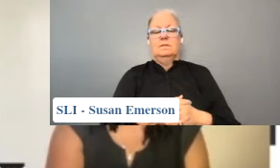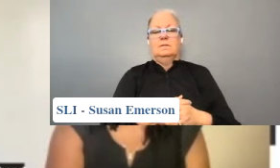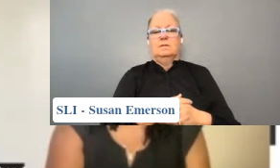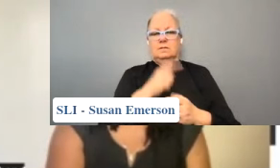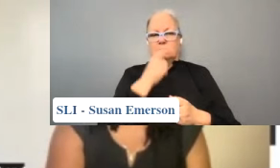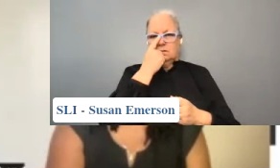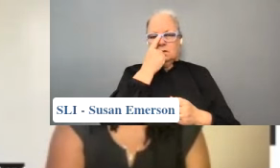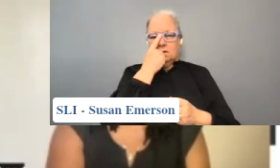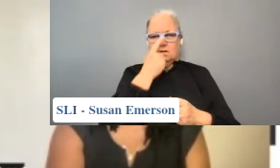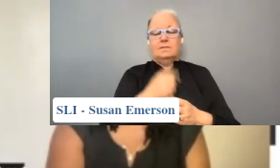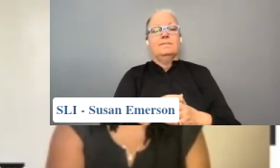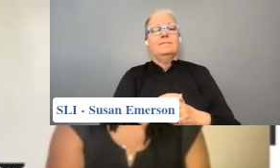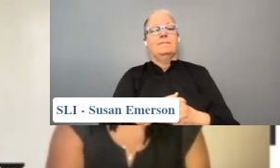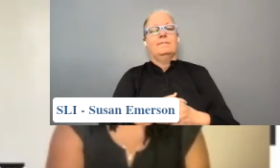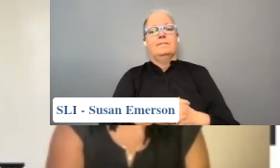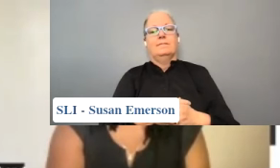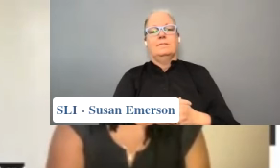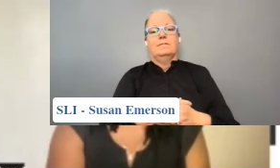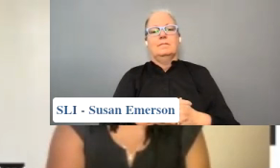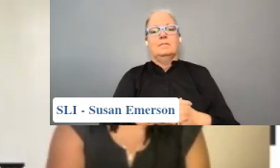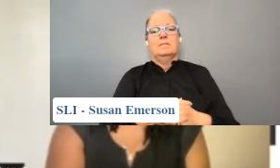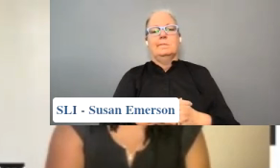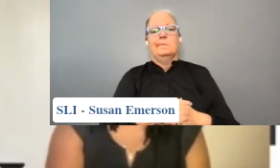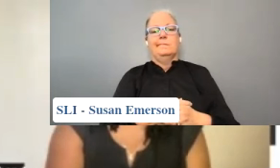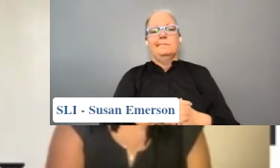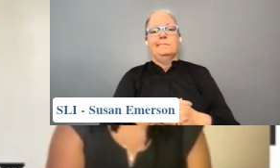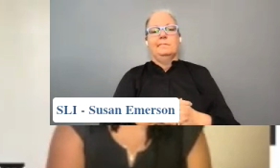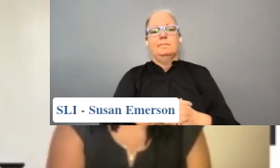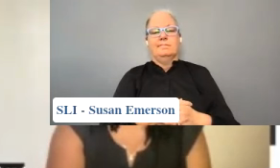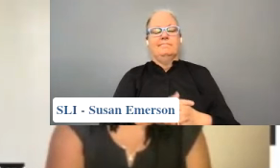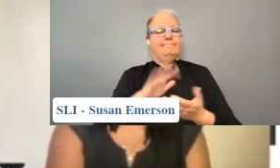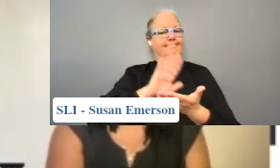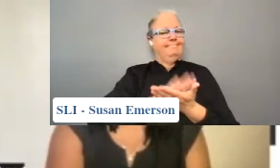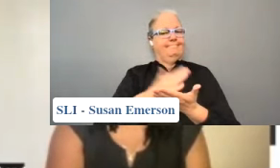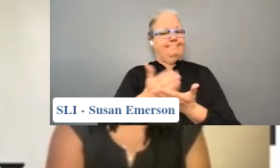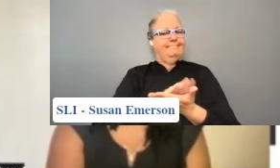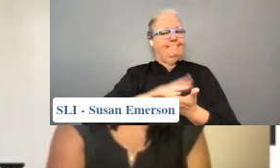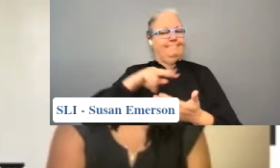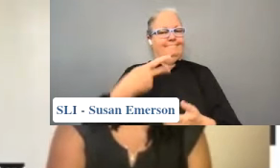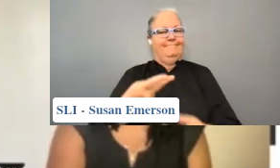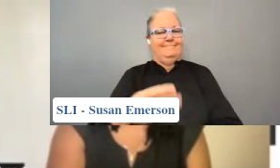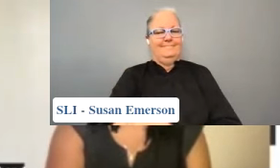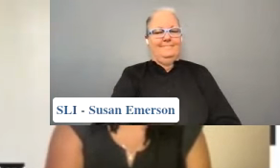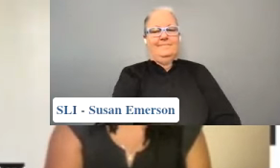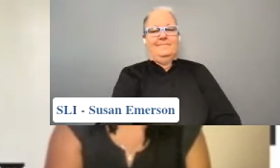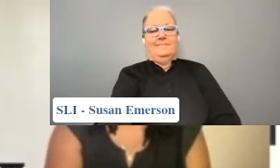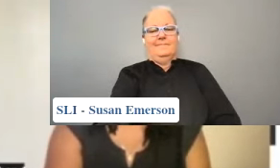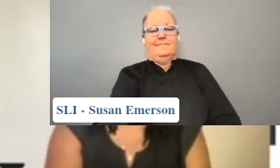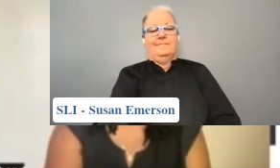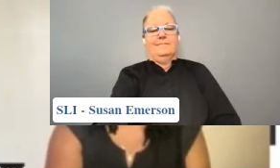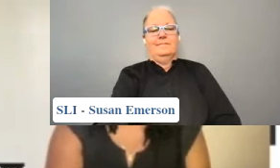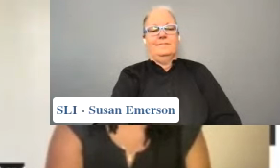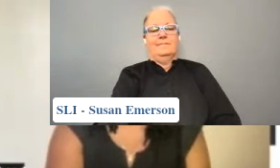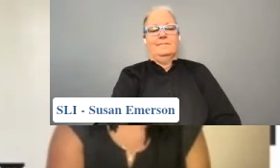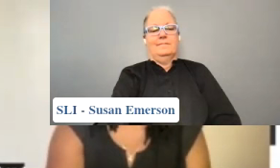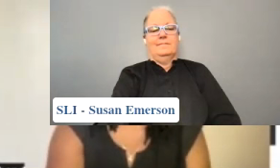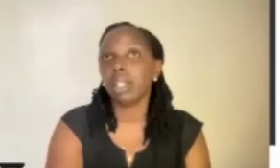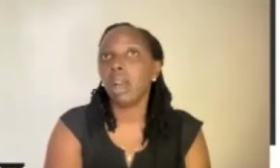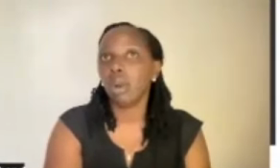outcomes, including reduced victimization to intimate partner violence among mothers and reduced